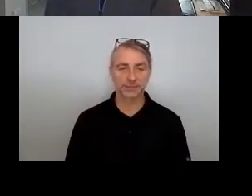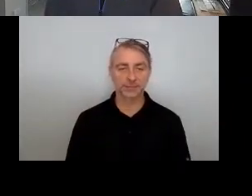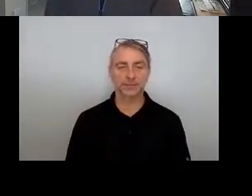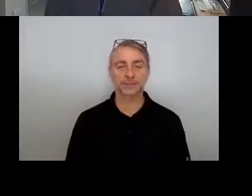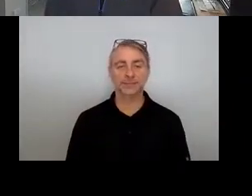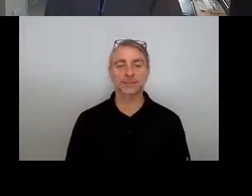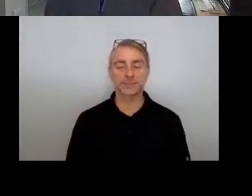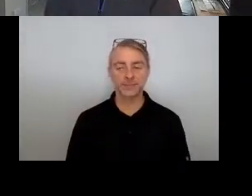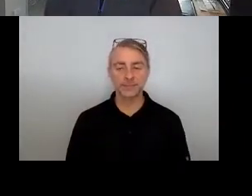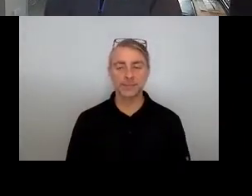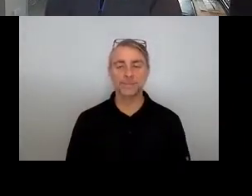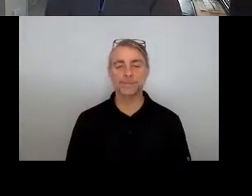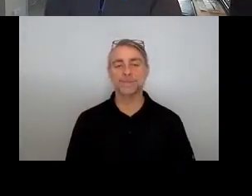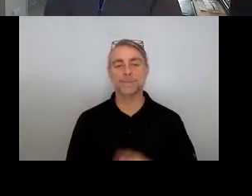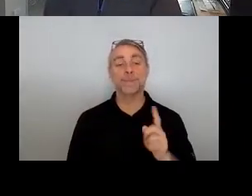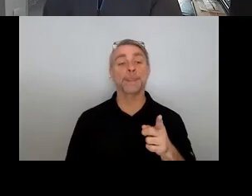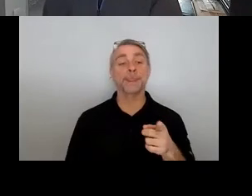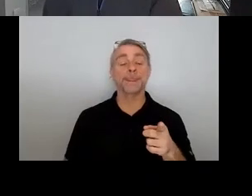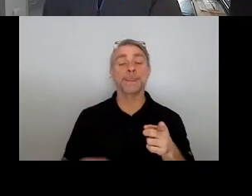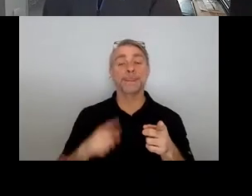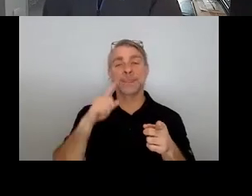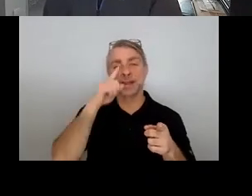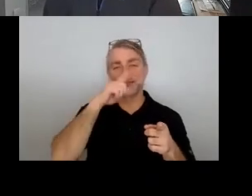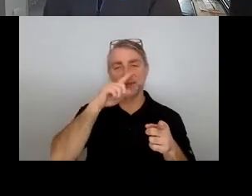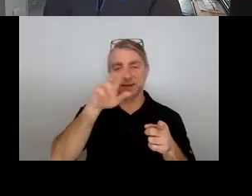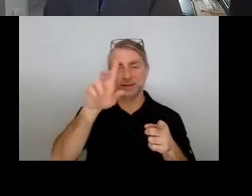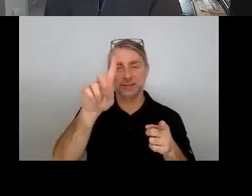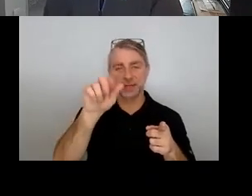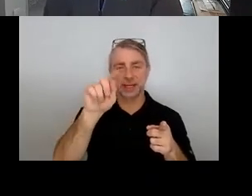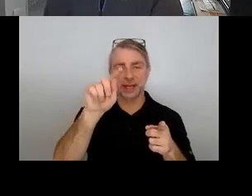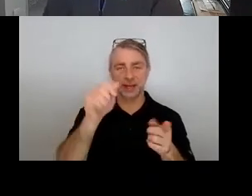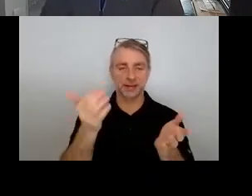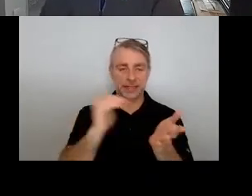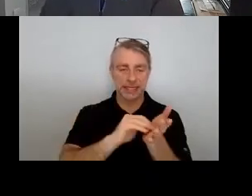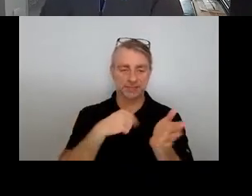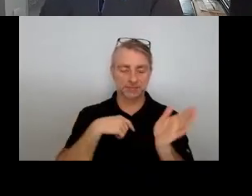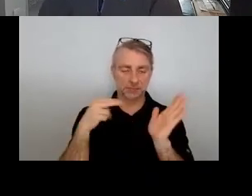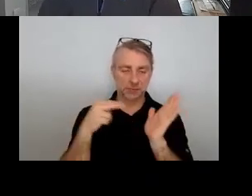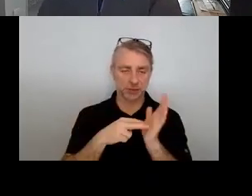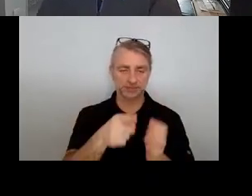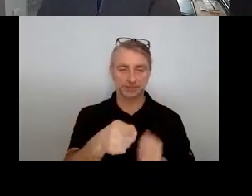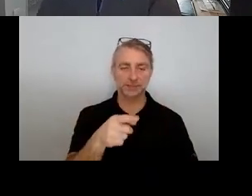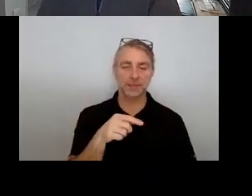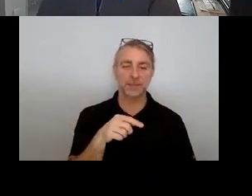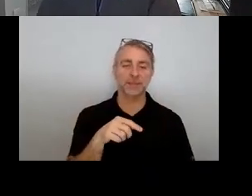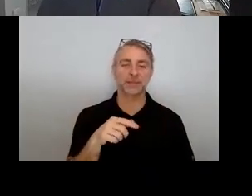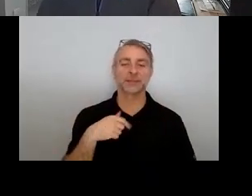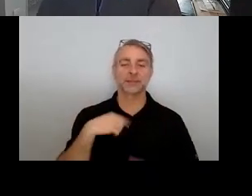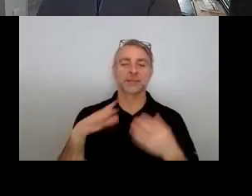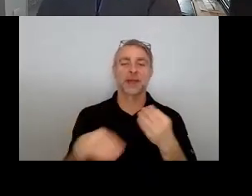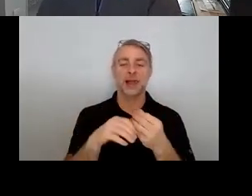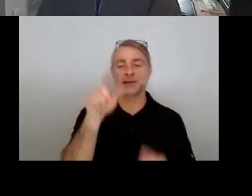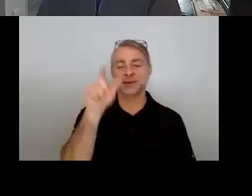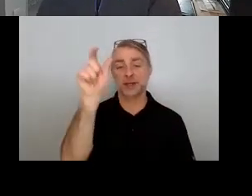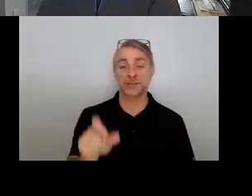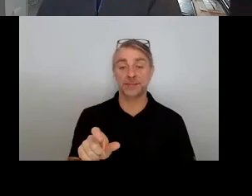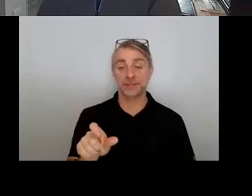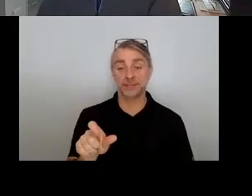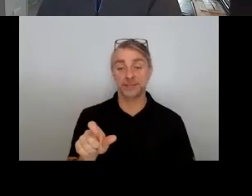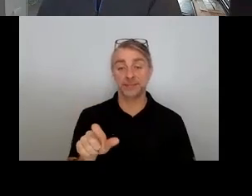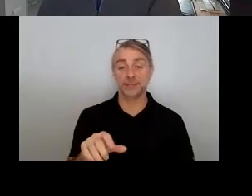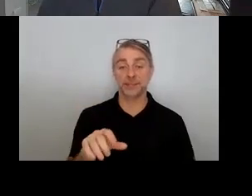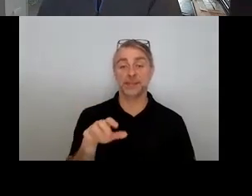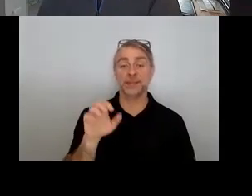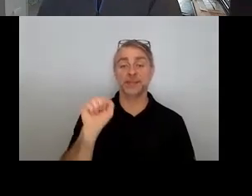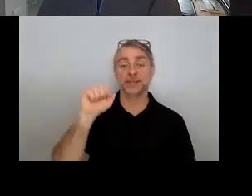our toy data set here. And we have added a column here that's our squared